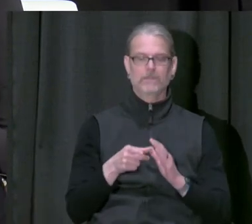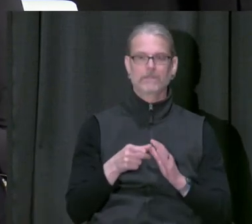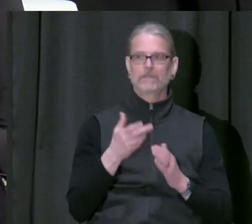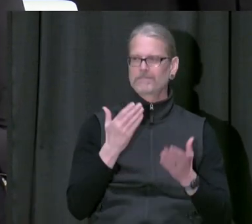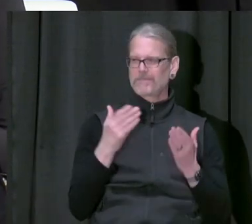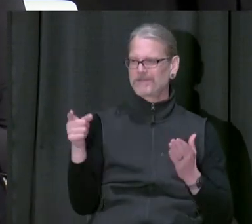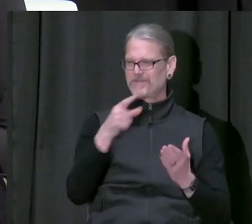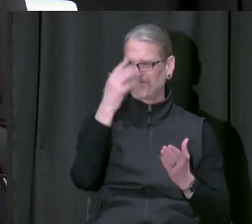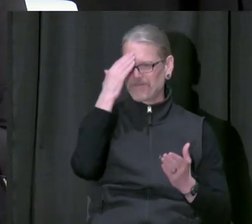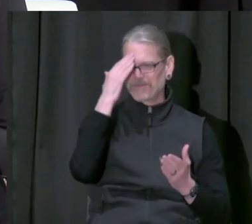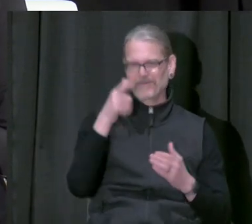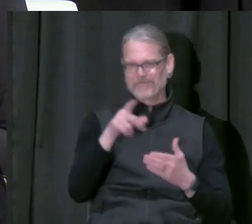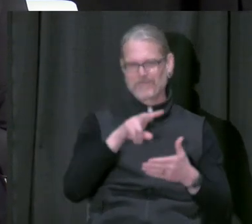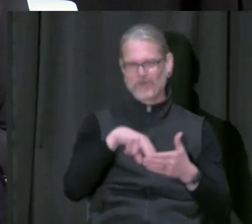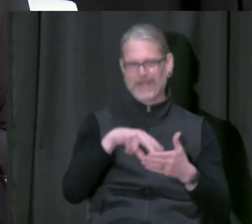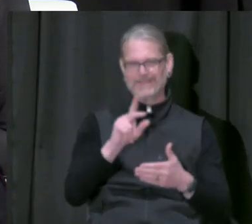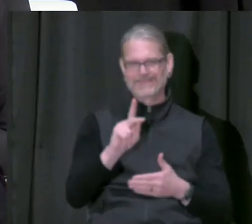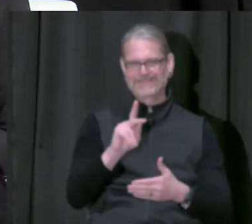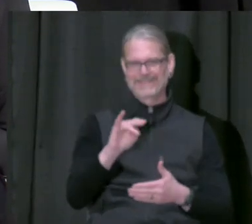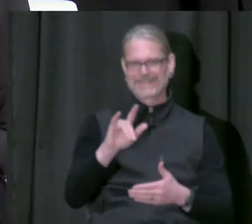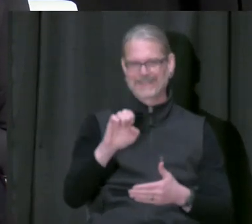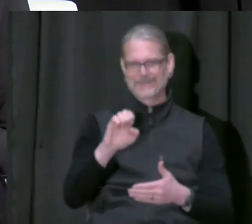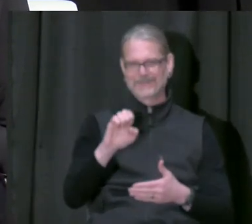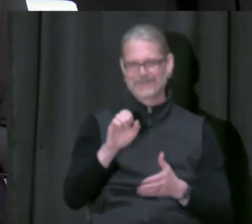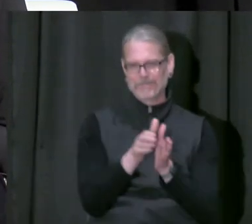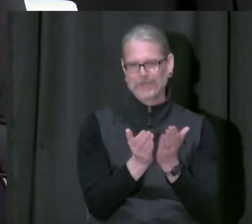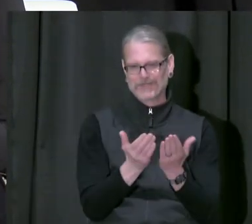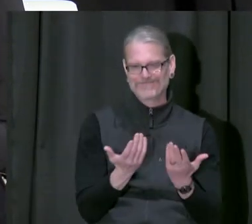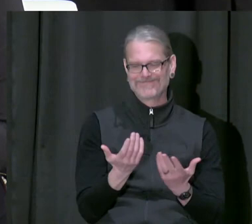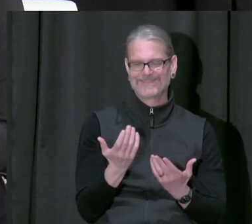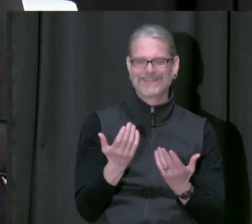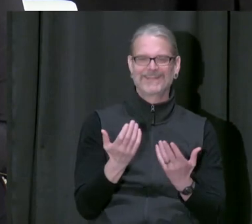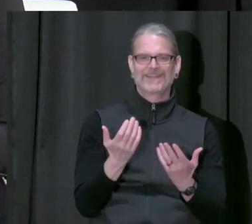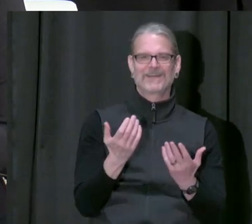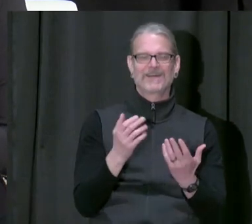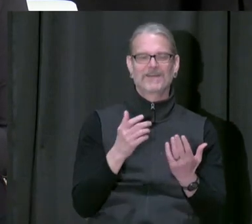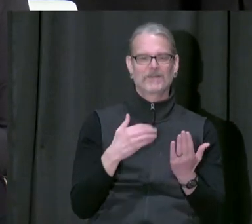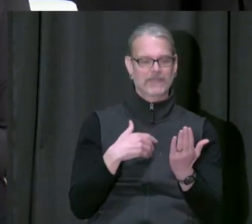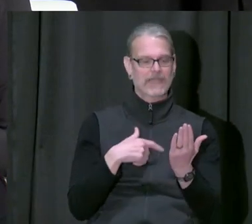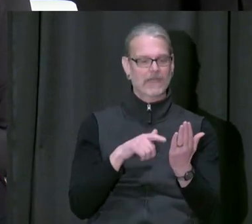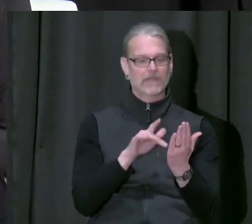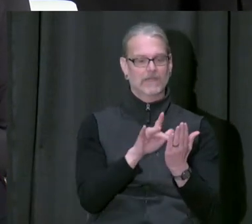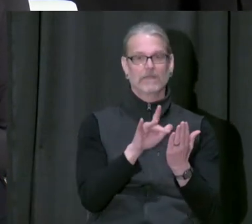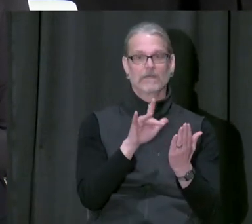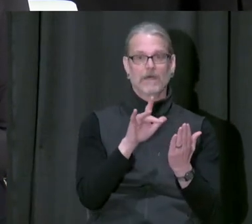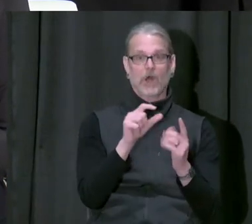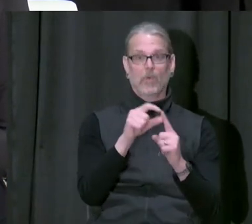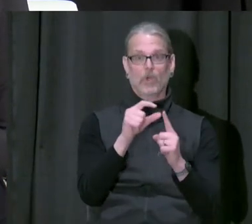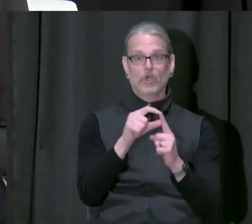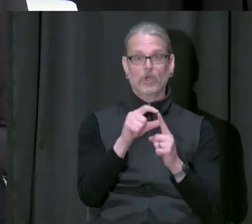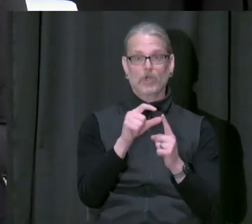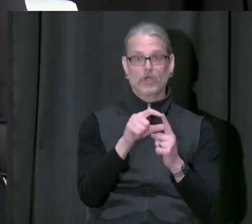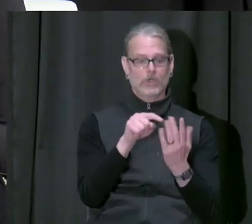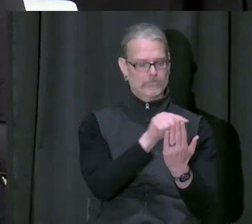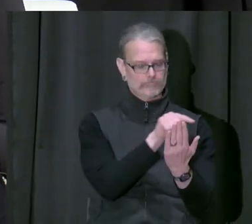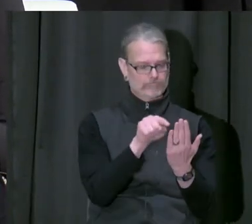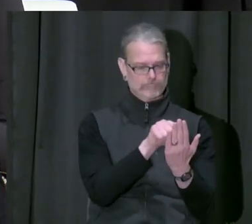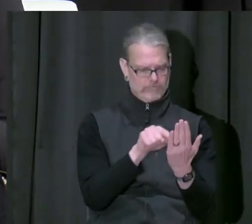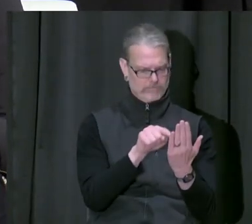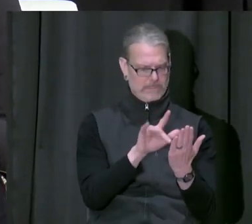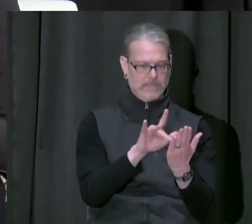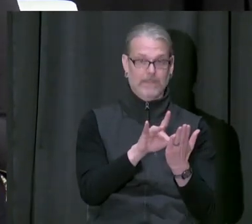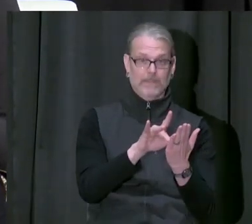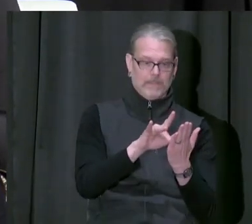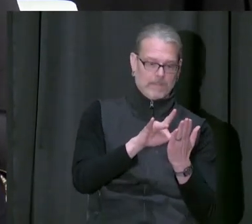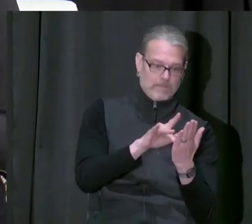probably familiar if you've ever read a Kindle book, we have the ability to just sort of press and highlight a word as you come across it in the text, and it brings up